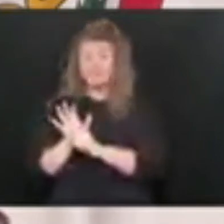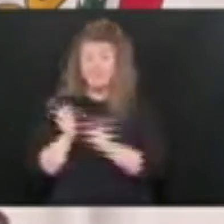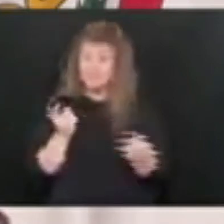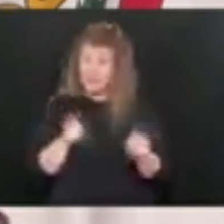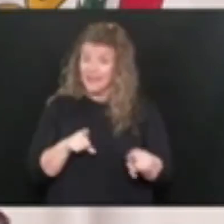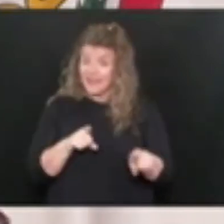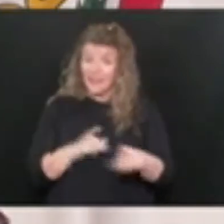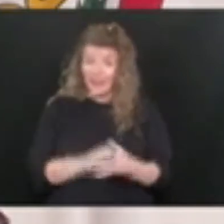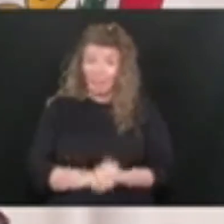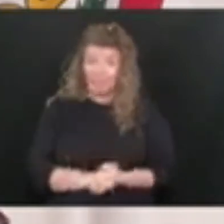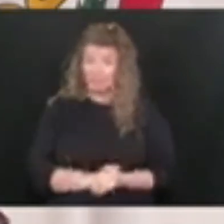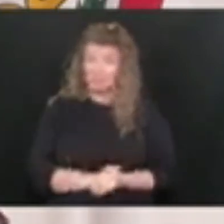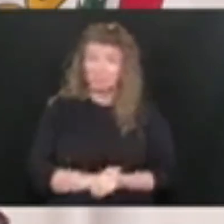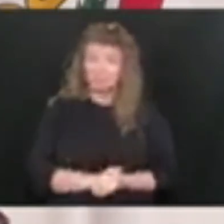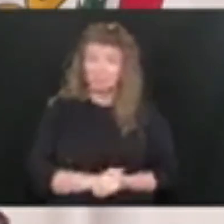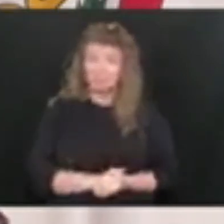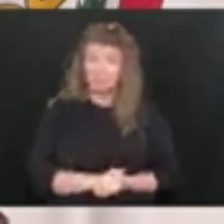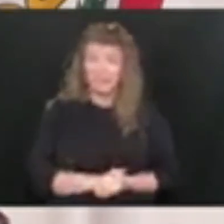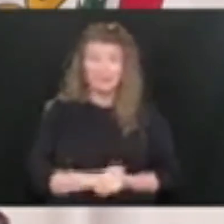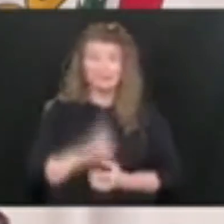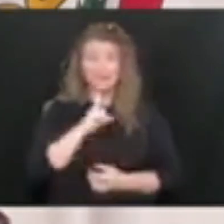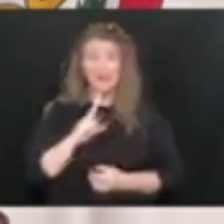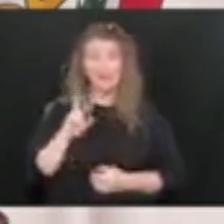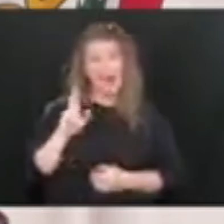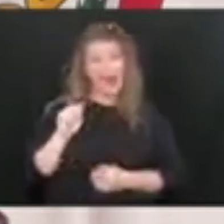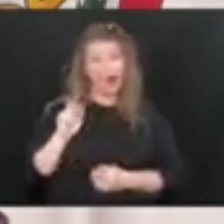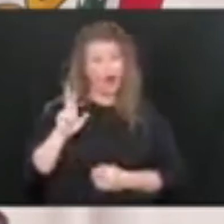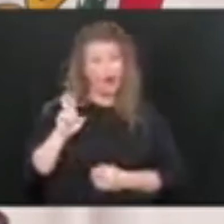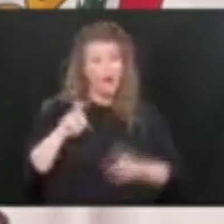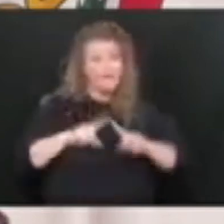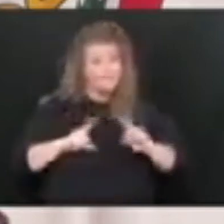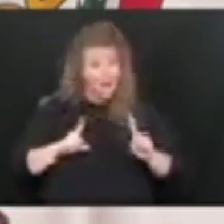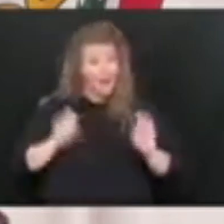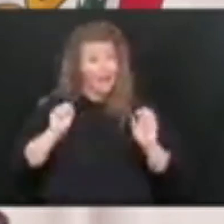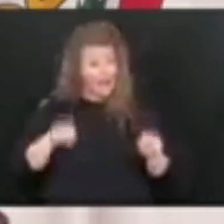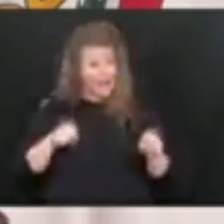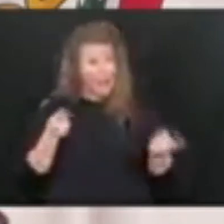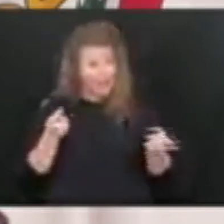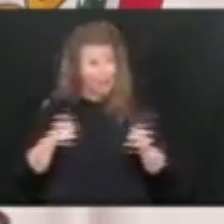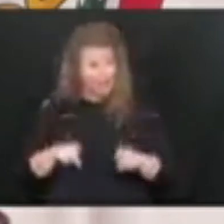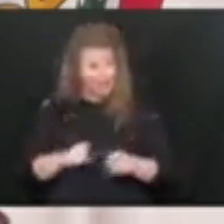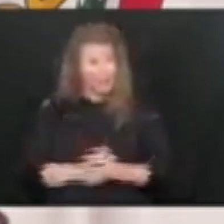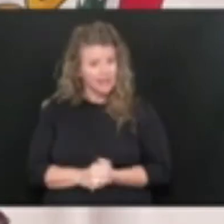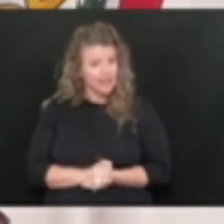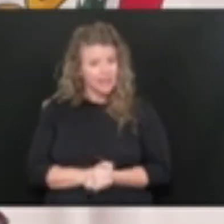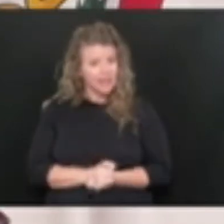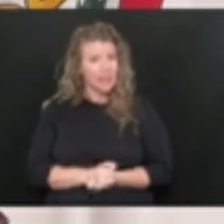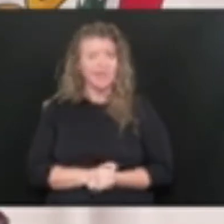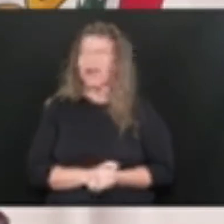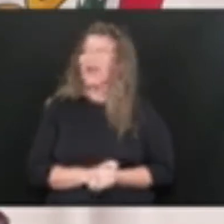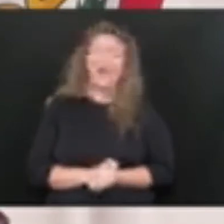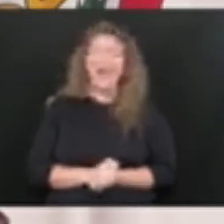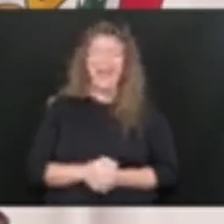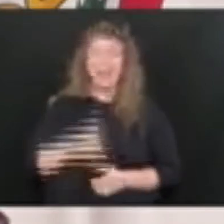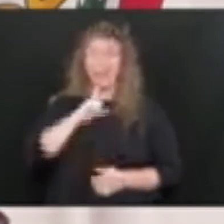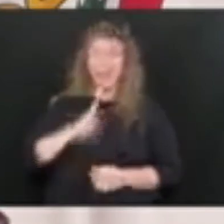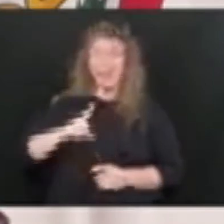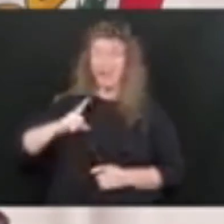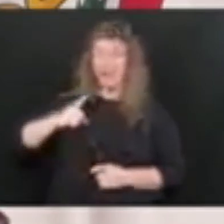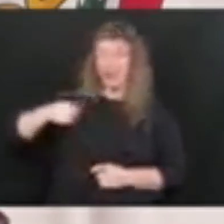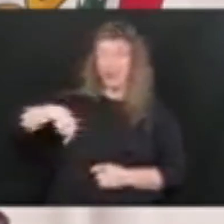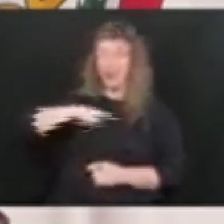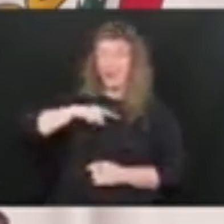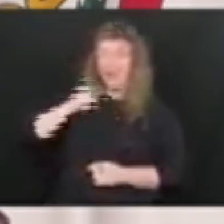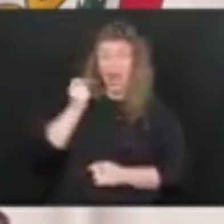happen. Very, very rare, but it can happen. Now, and we do not know